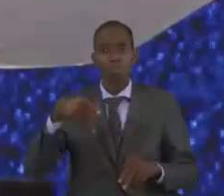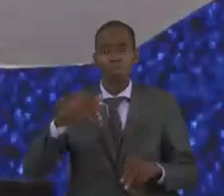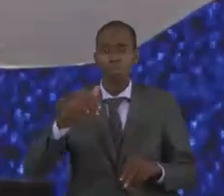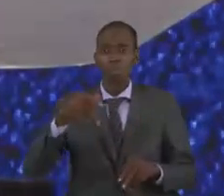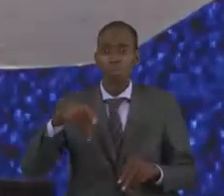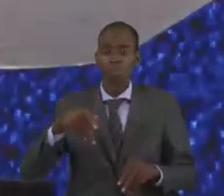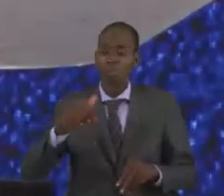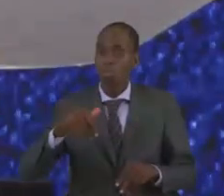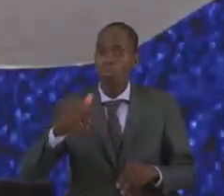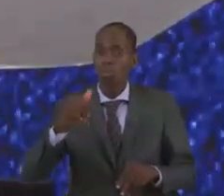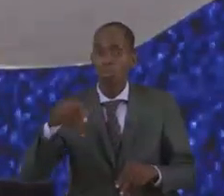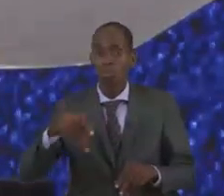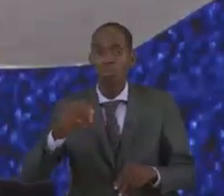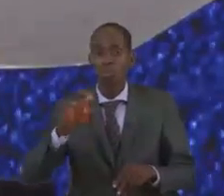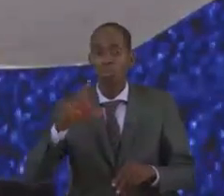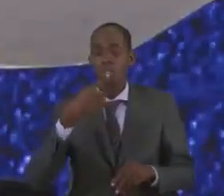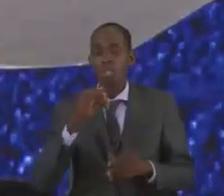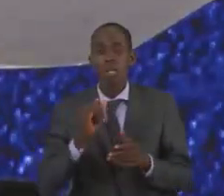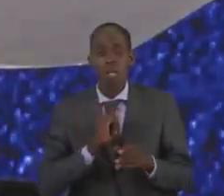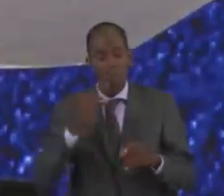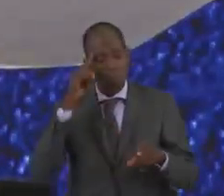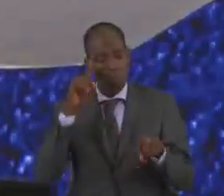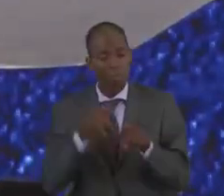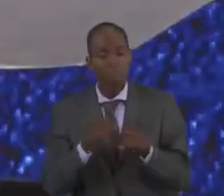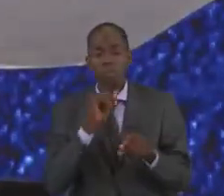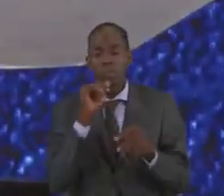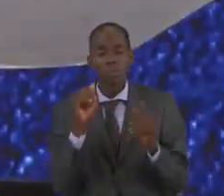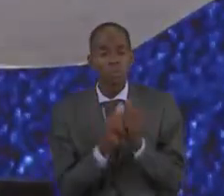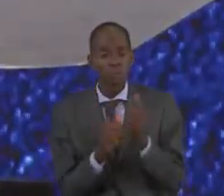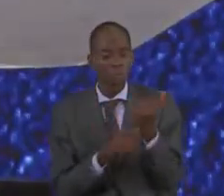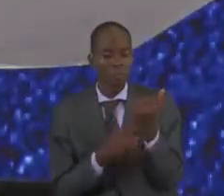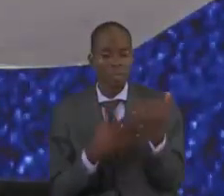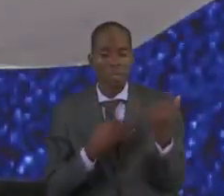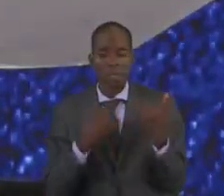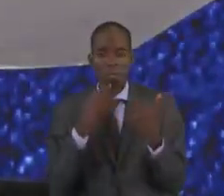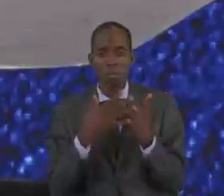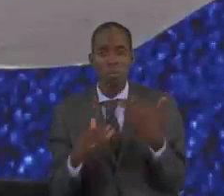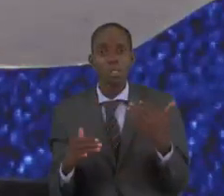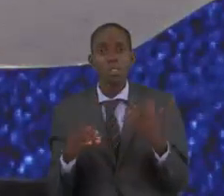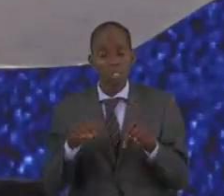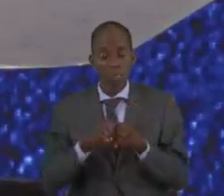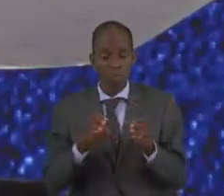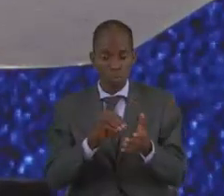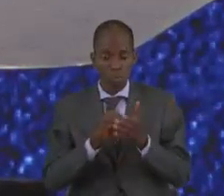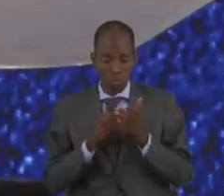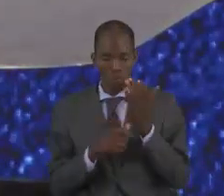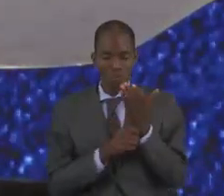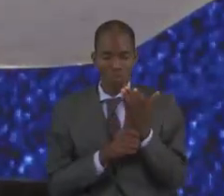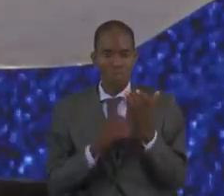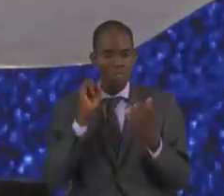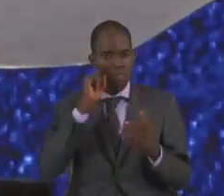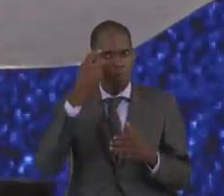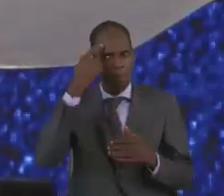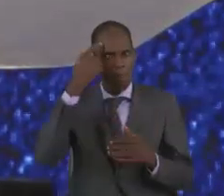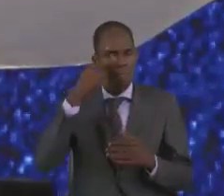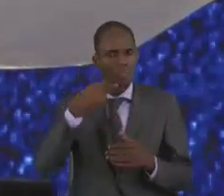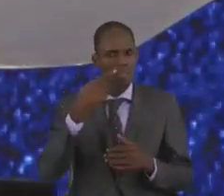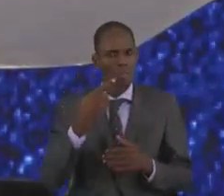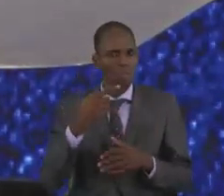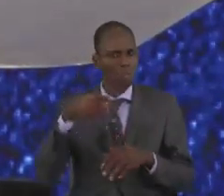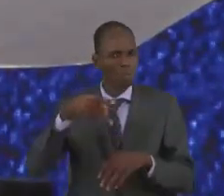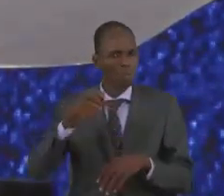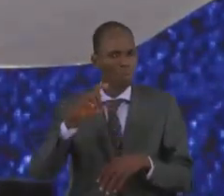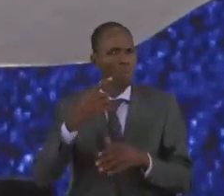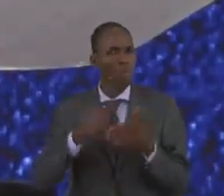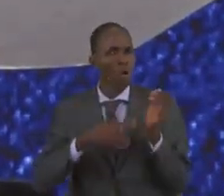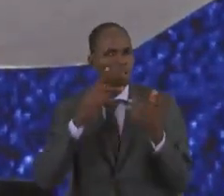not with flesh and blood. Even his own flesh, his mind telling him, what are you trying to do? Do you